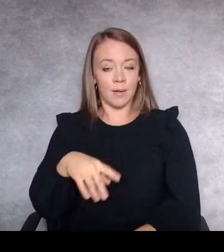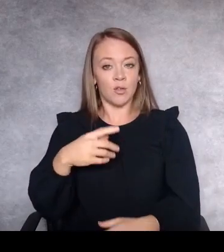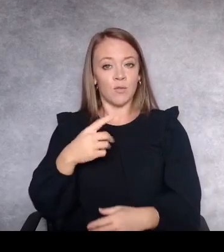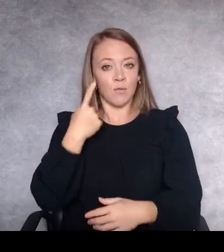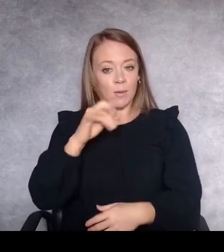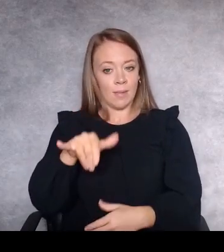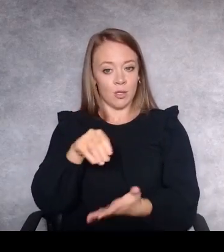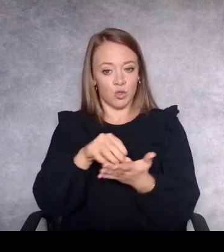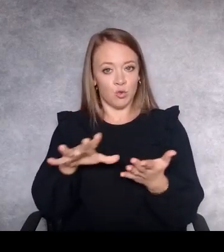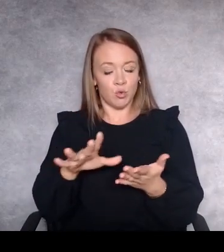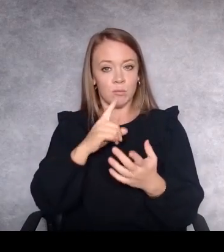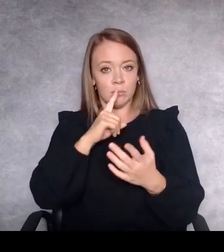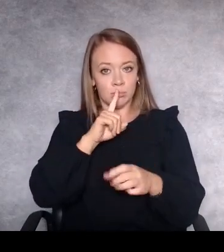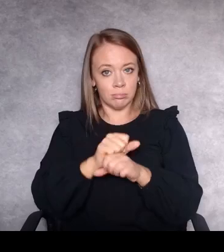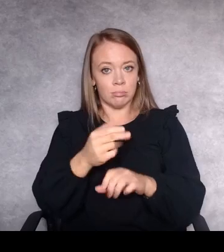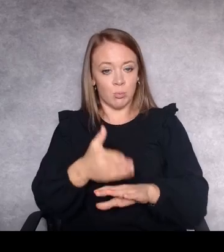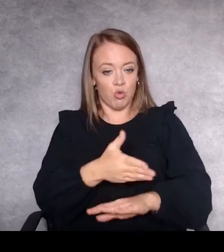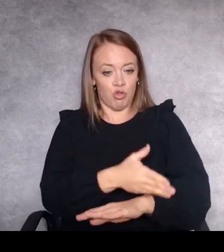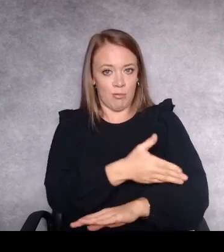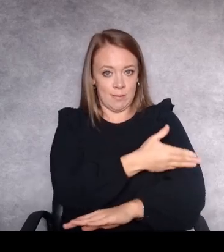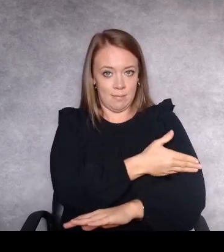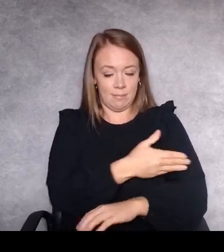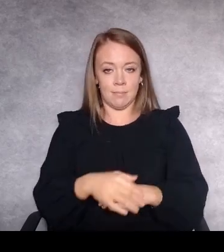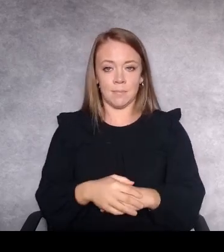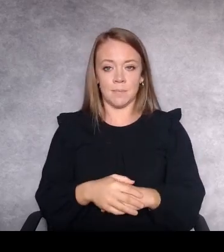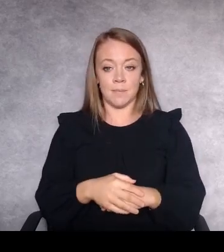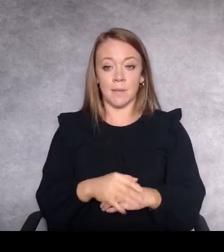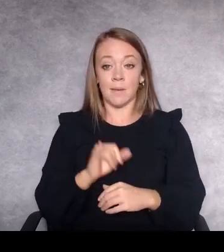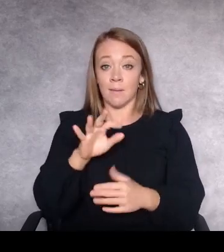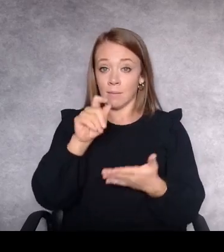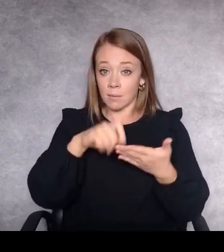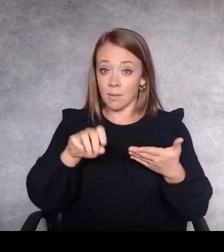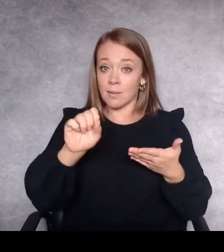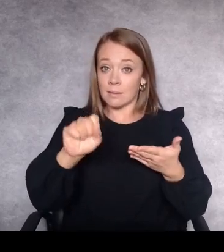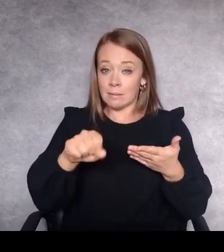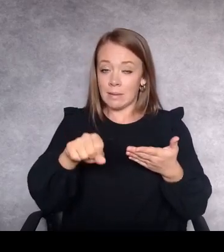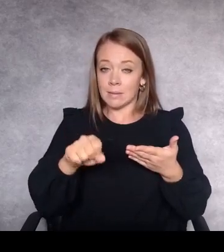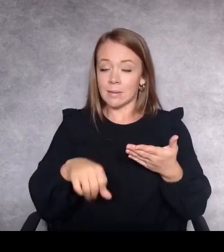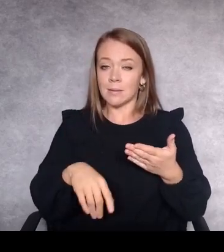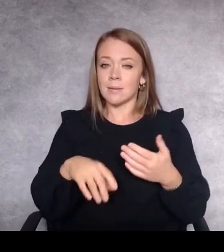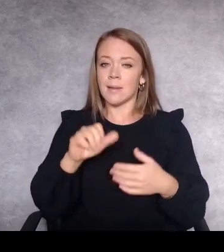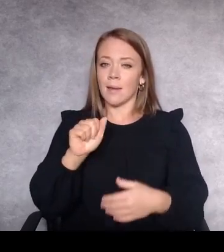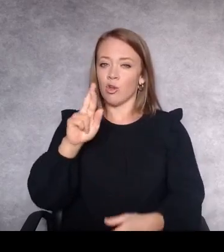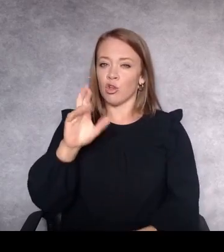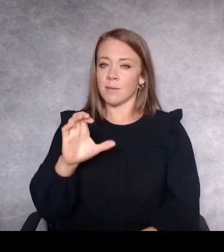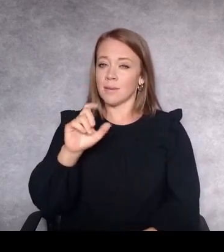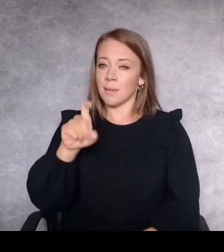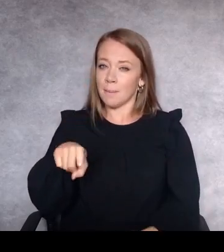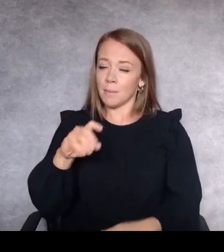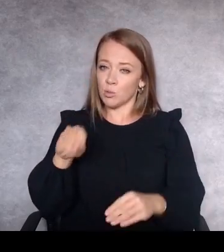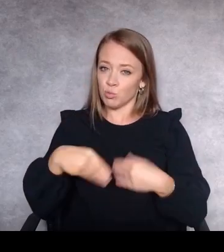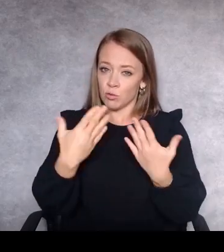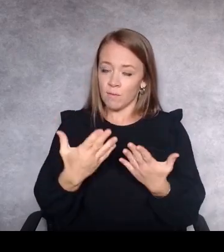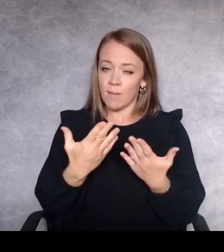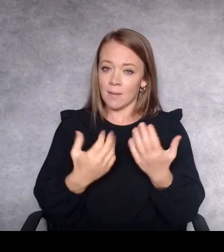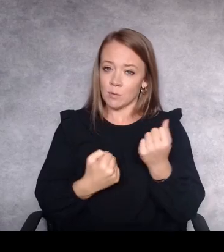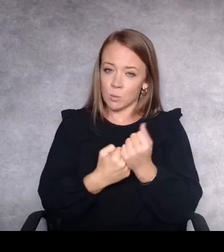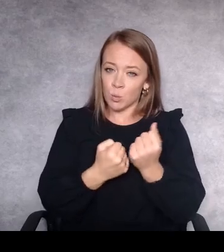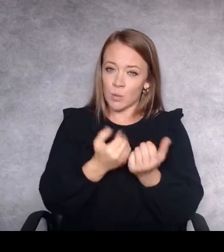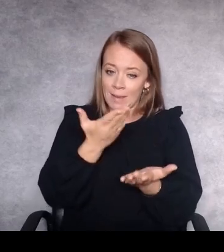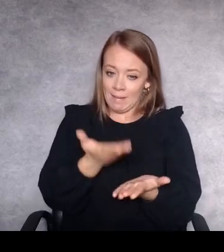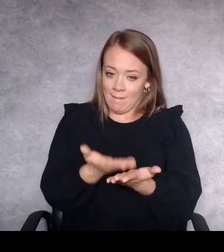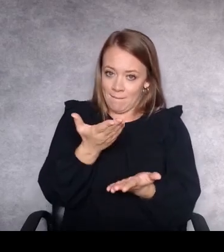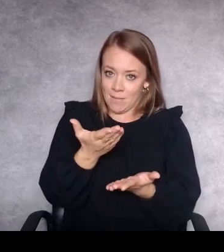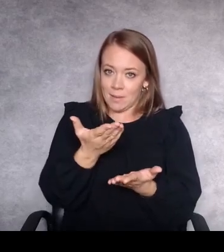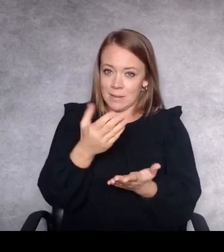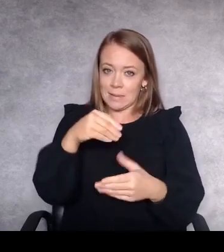for the student to make progress. If yes, then the ARC should ensure the evaluation data for supporting